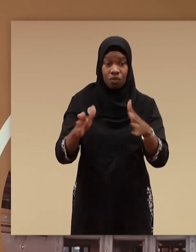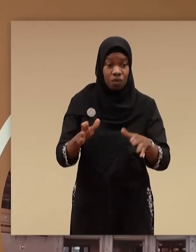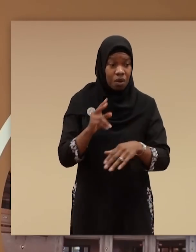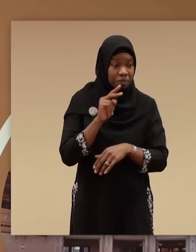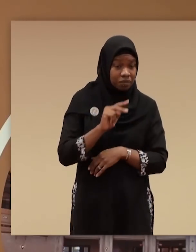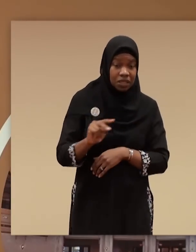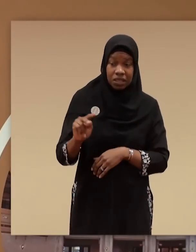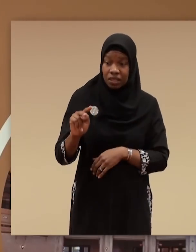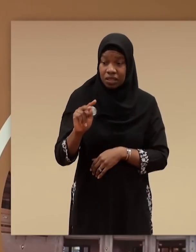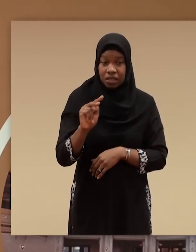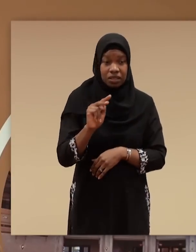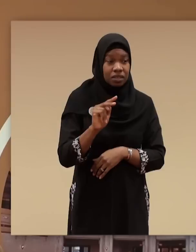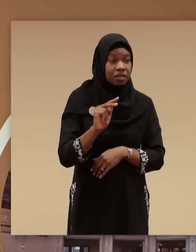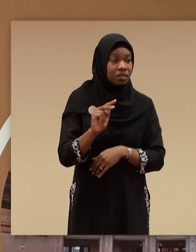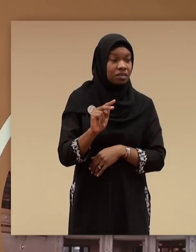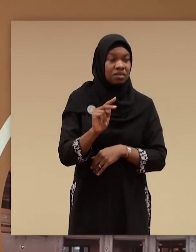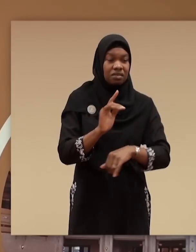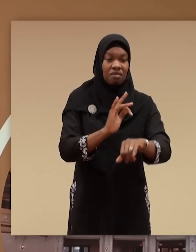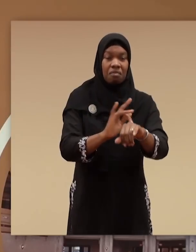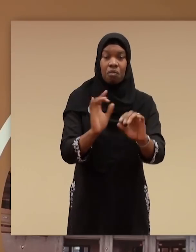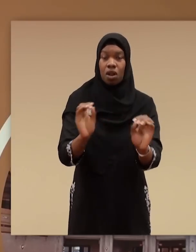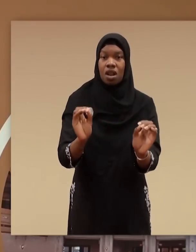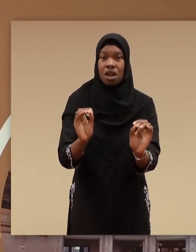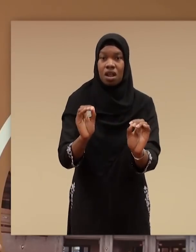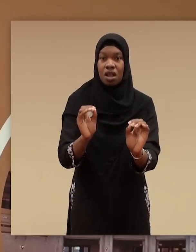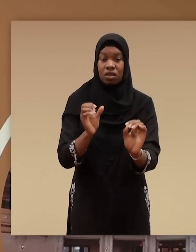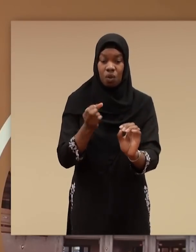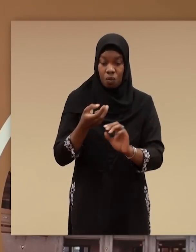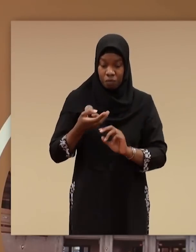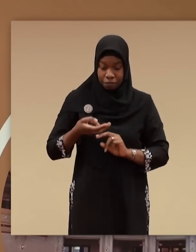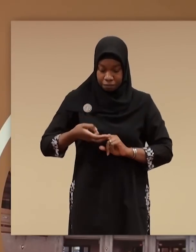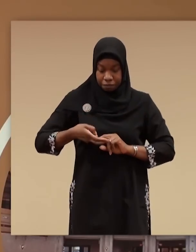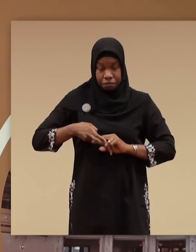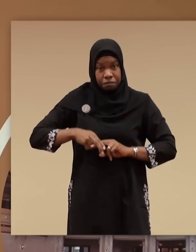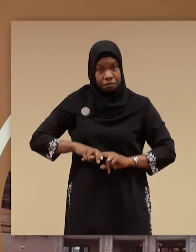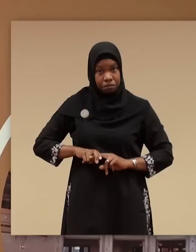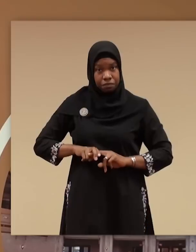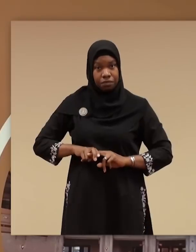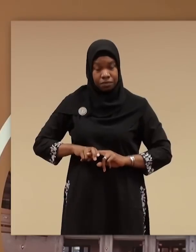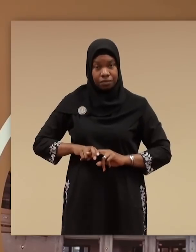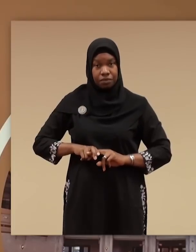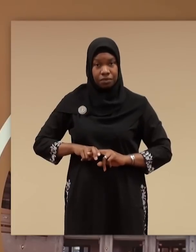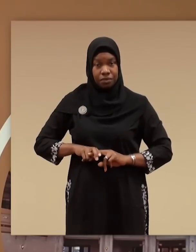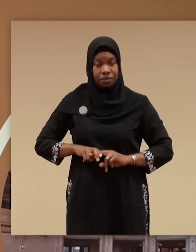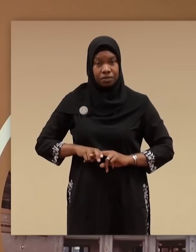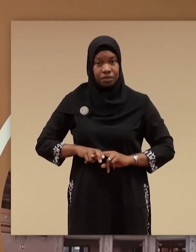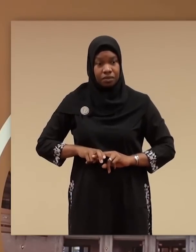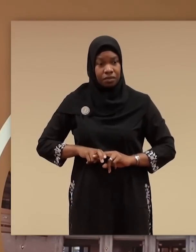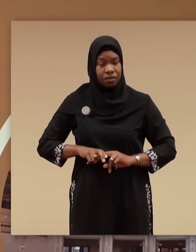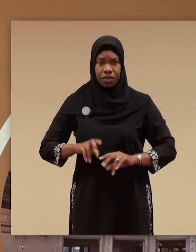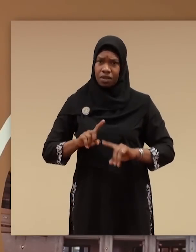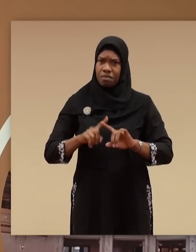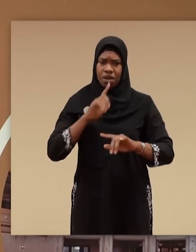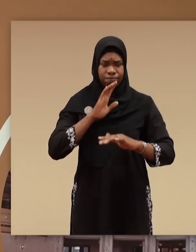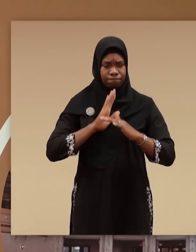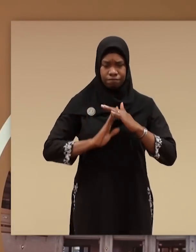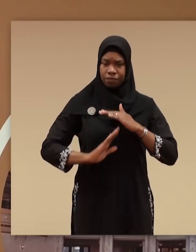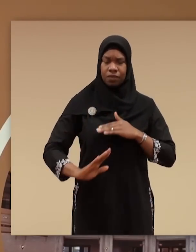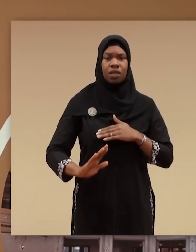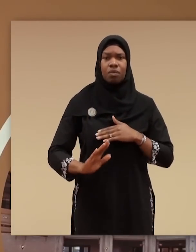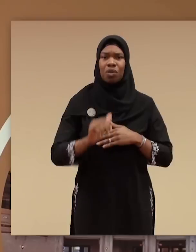Muhammad sallallahu alaihi wasallam was humble. His importance does not come from a chair or from location in the